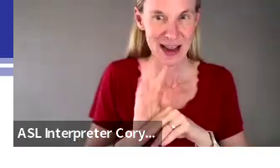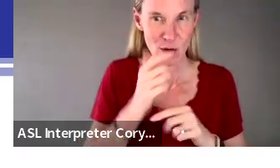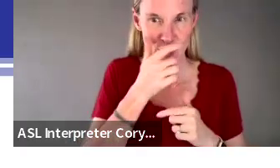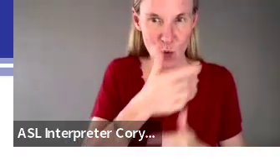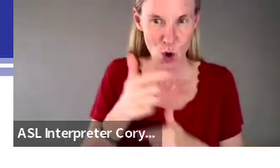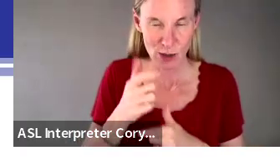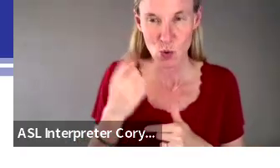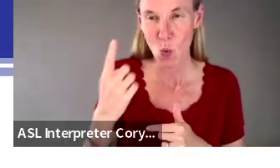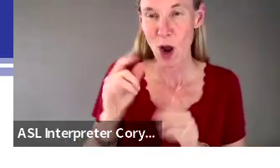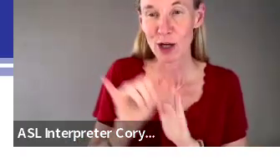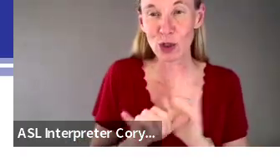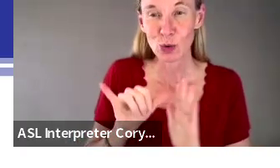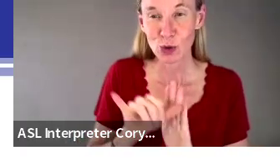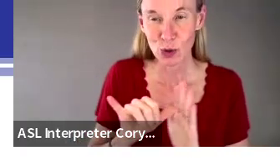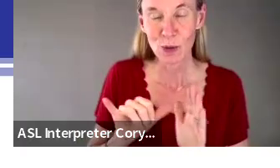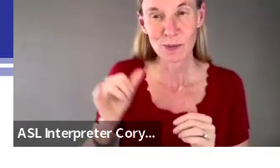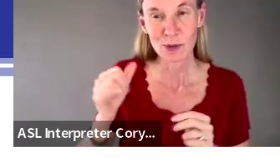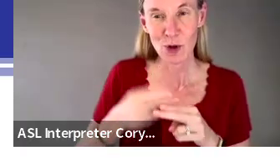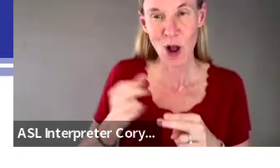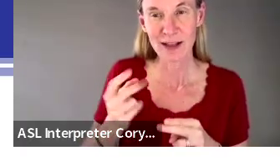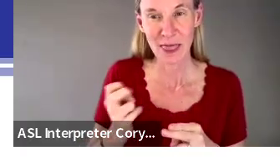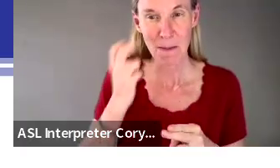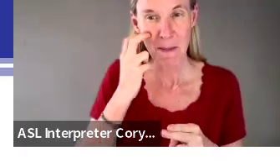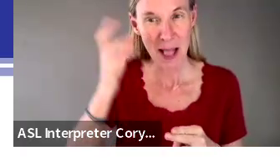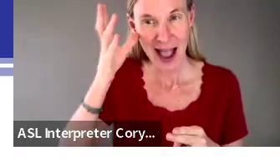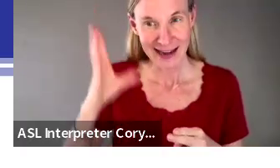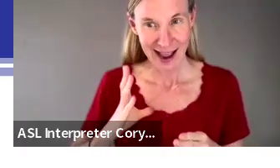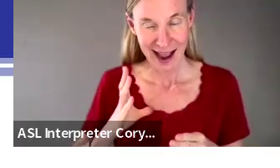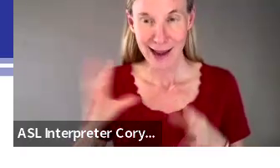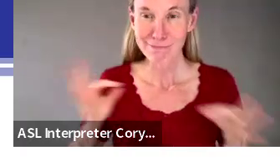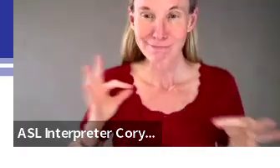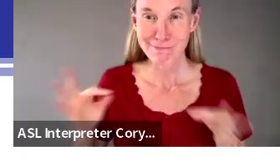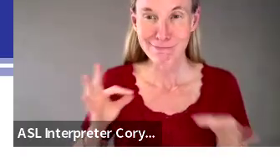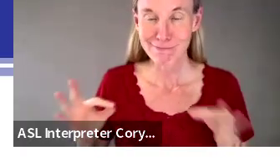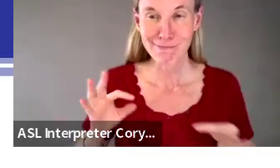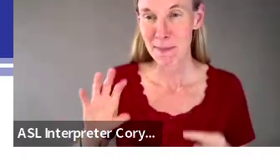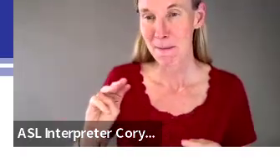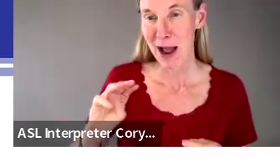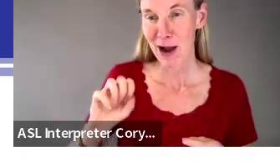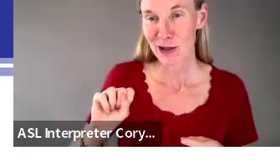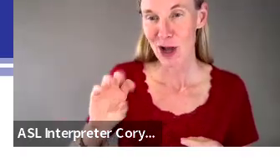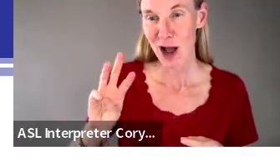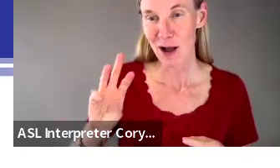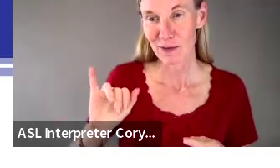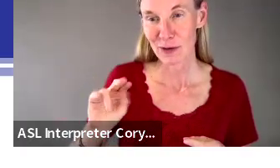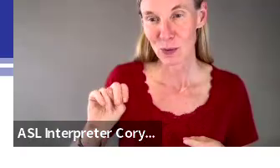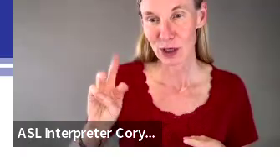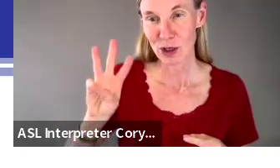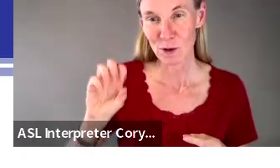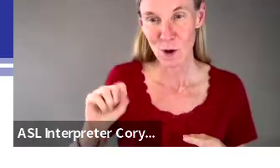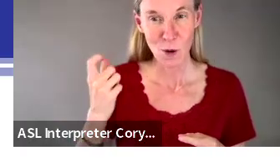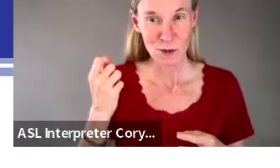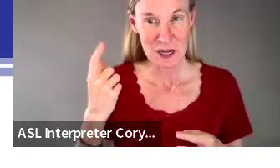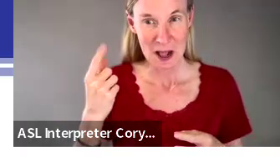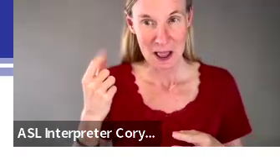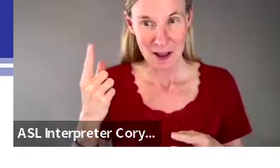And he shares some settings that are already built into Windows 11. Many of these settings he's sharing are also in